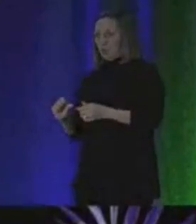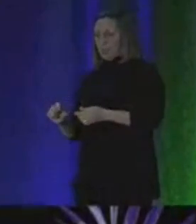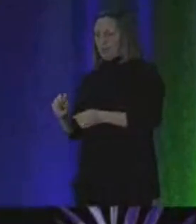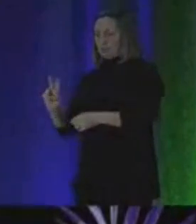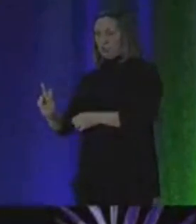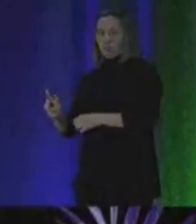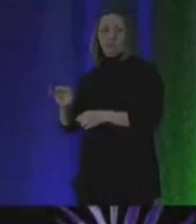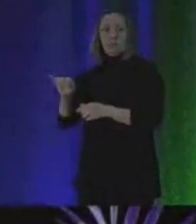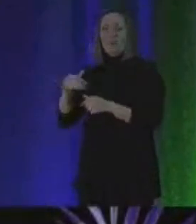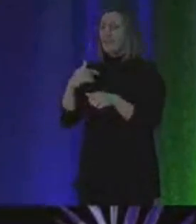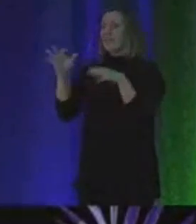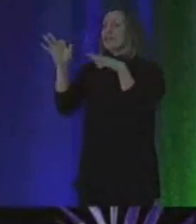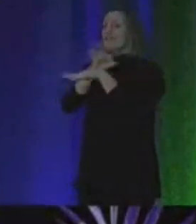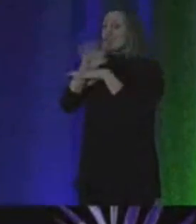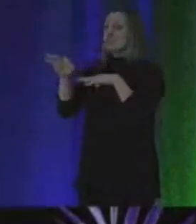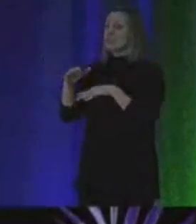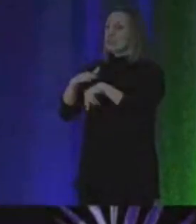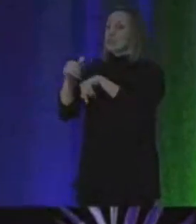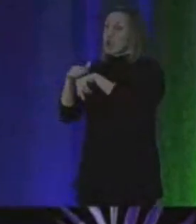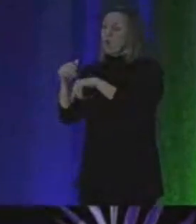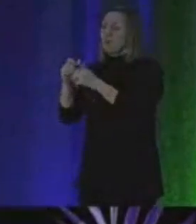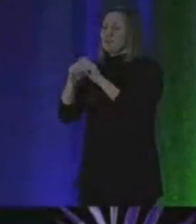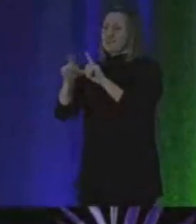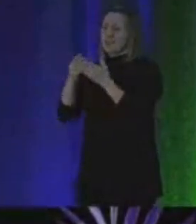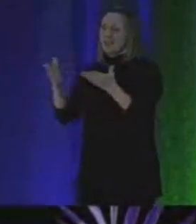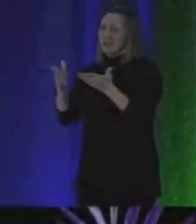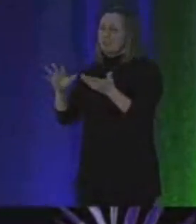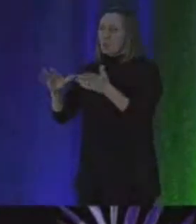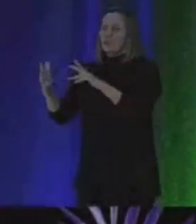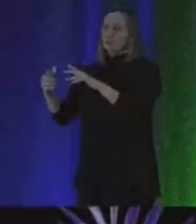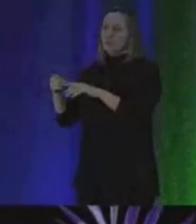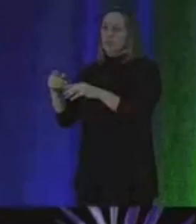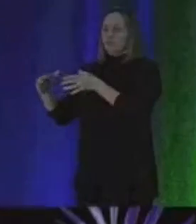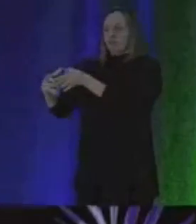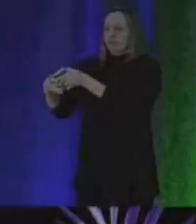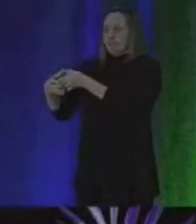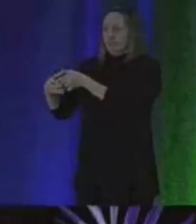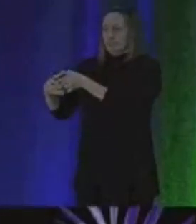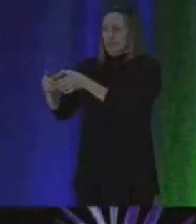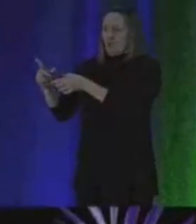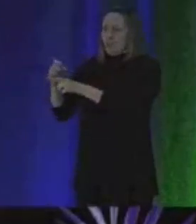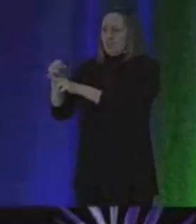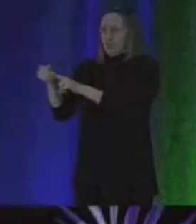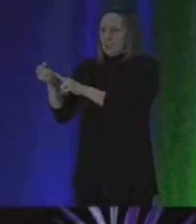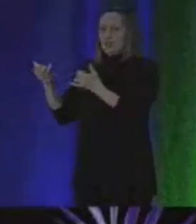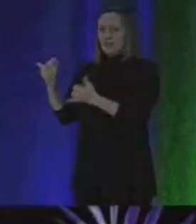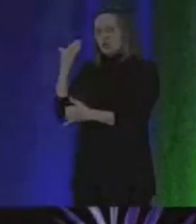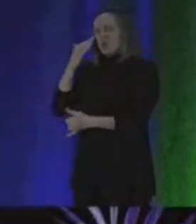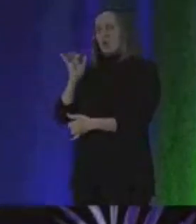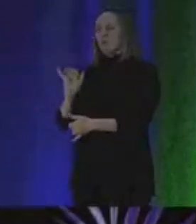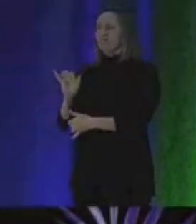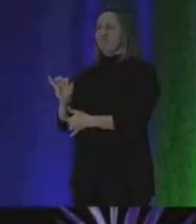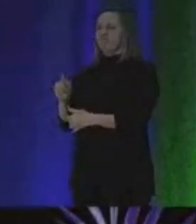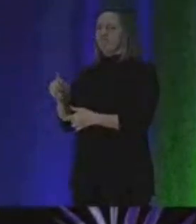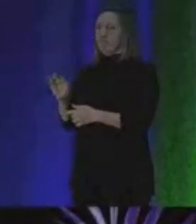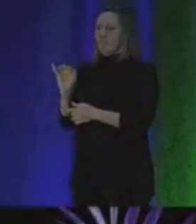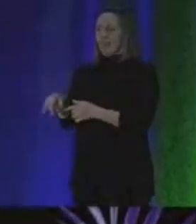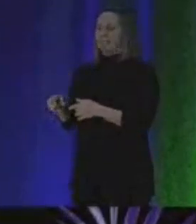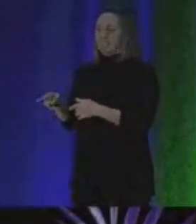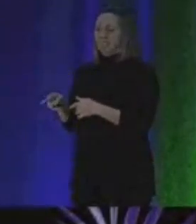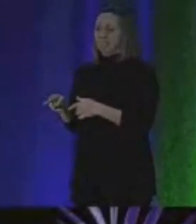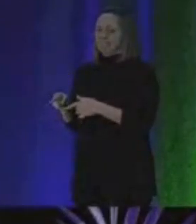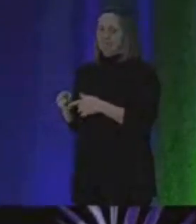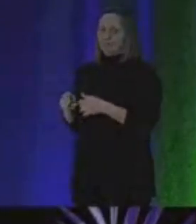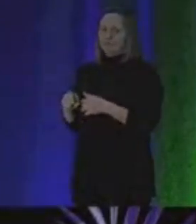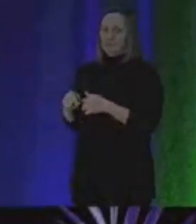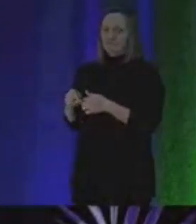have this function that's getting called by a bunch of different things, but it only screws up in one particular scenario, now you can know this dude did